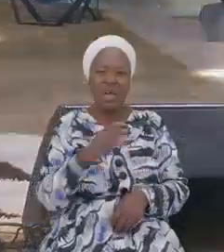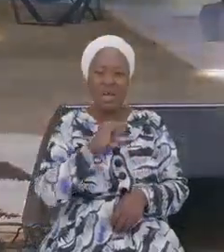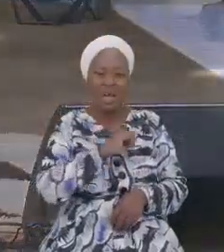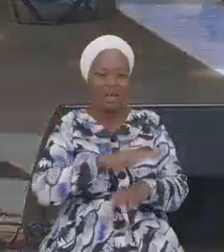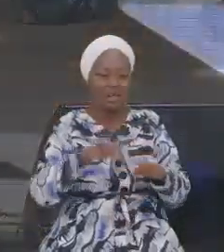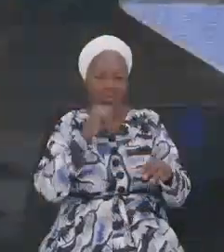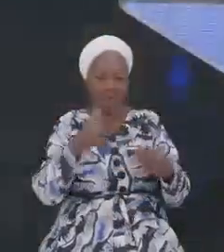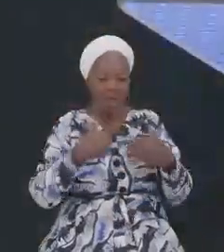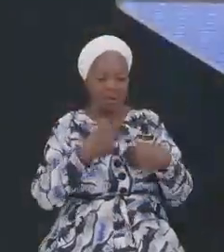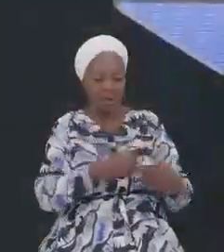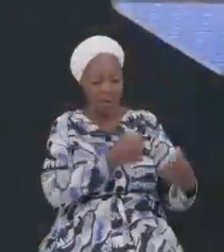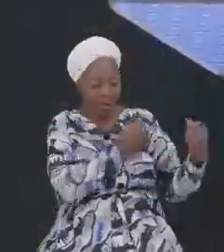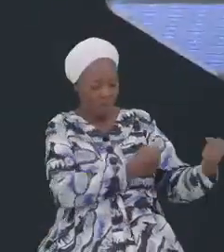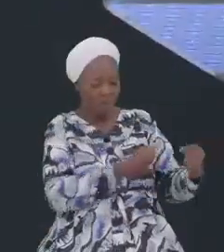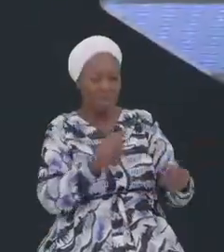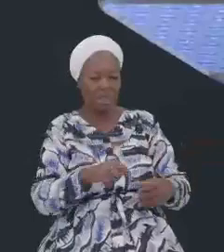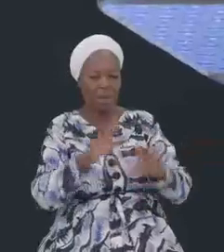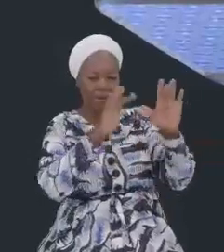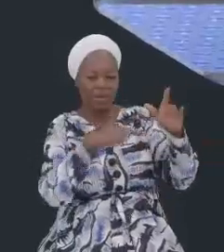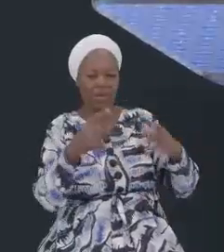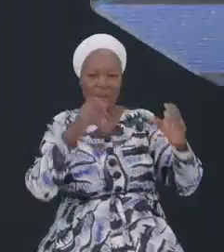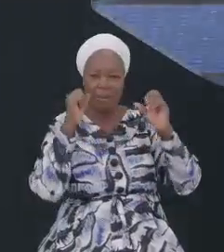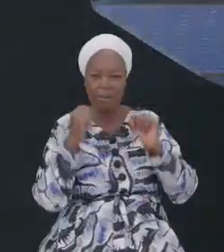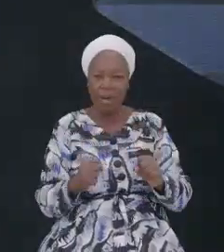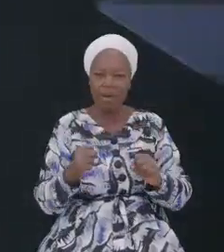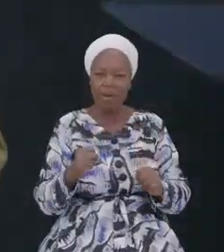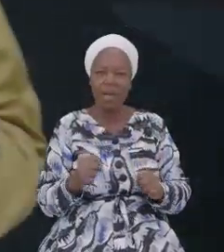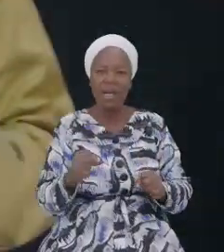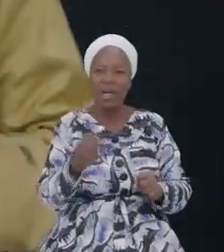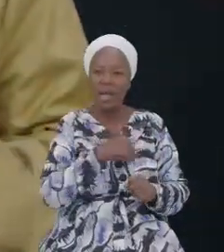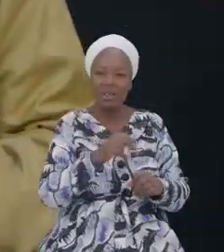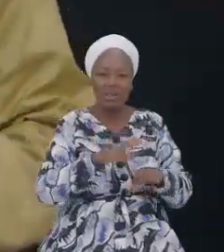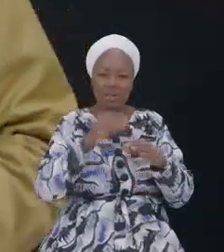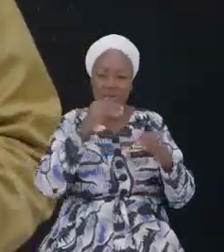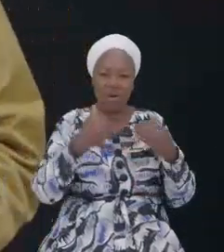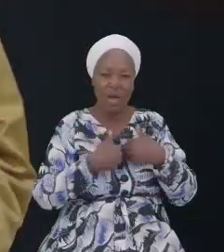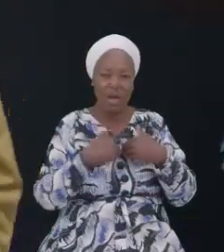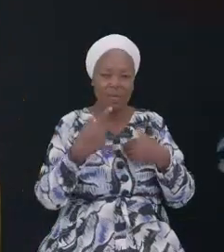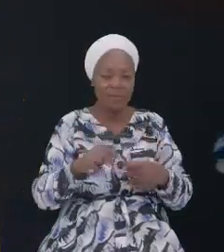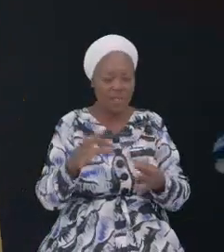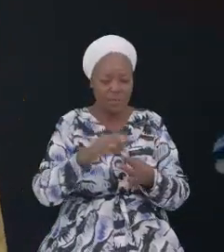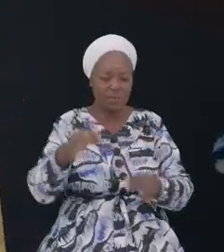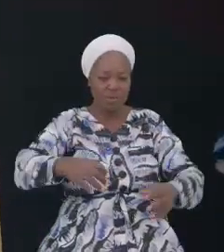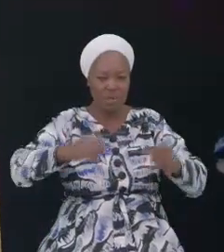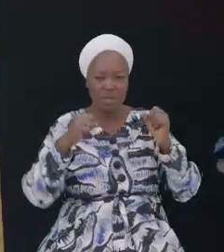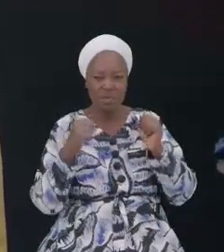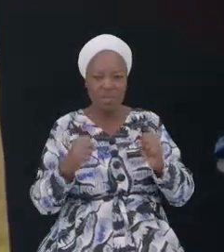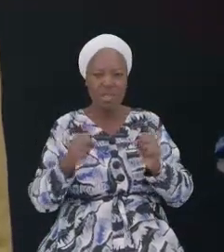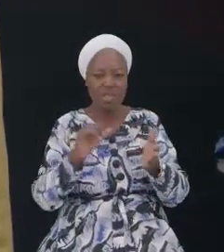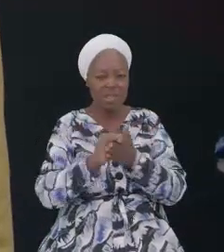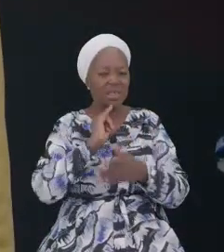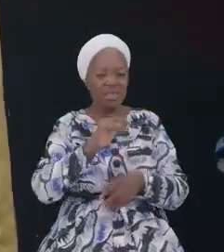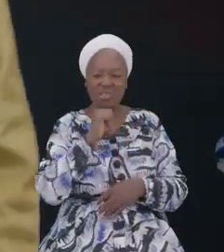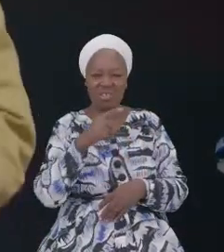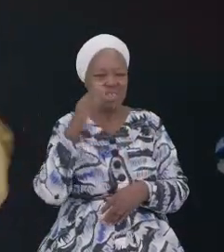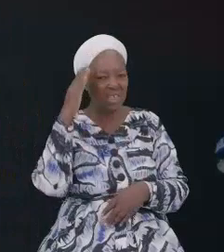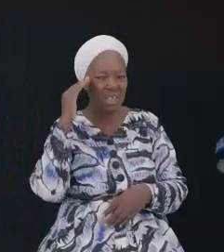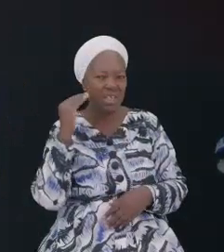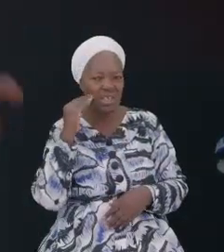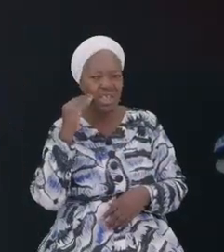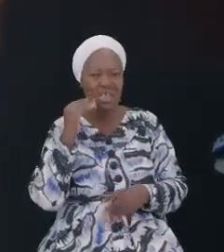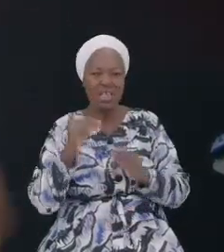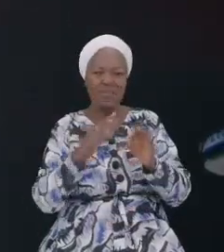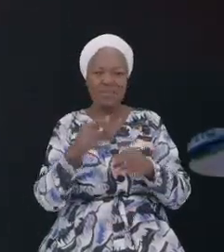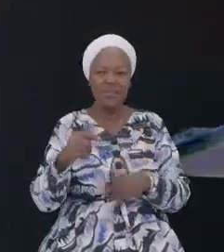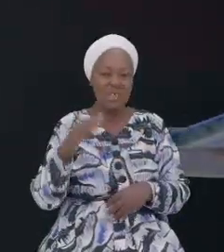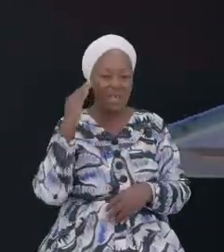have the courage, the passion, the power, it doesn't have the spiritual strength, that's not a head. If a head